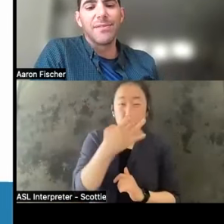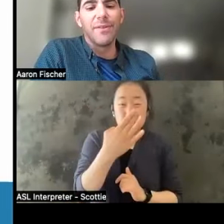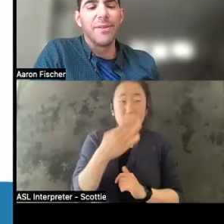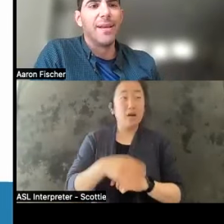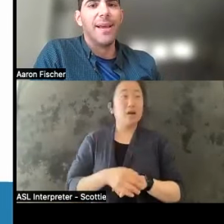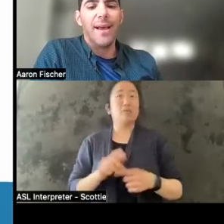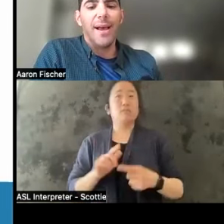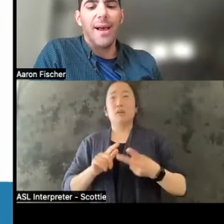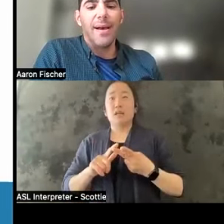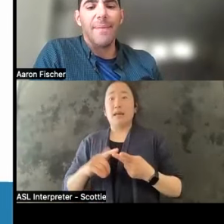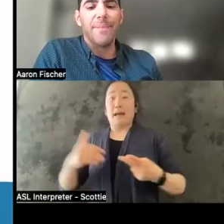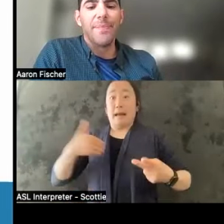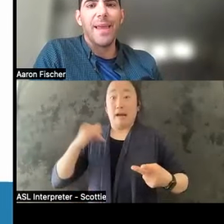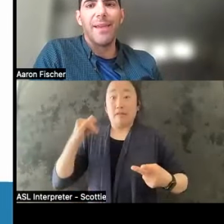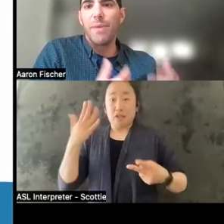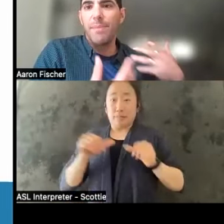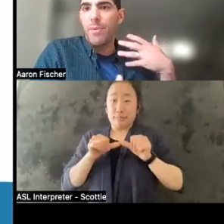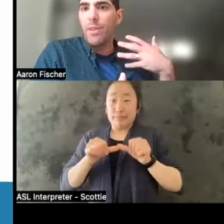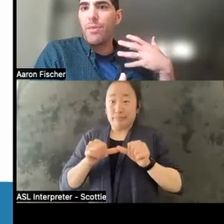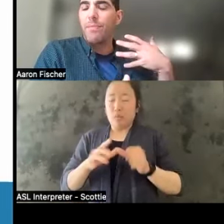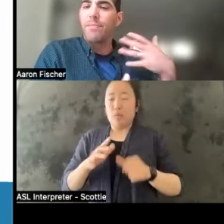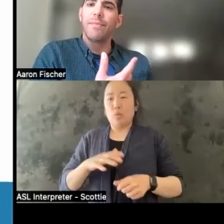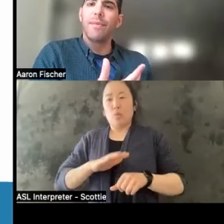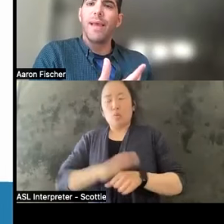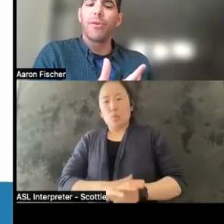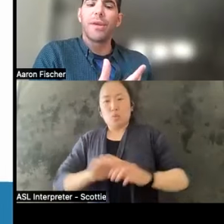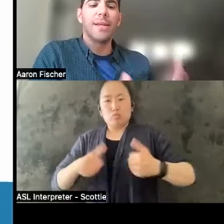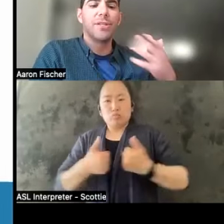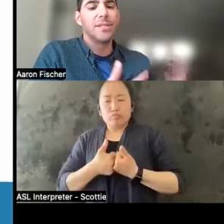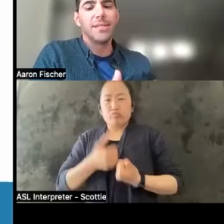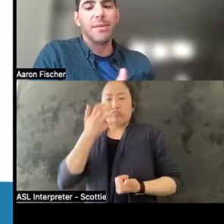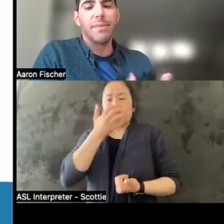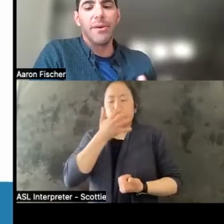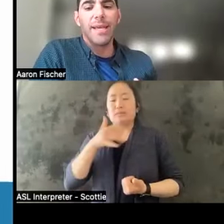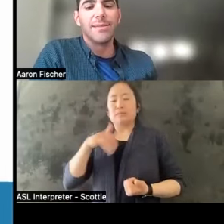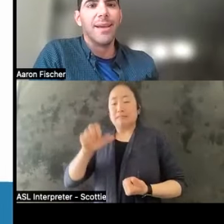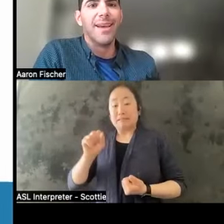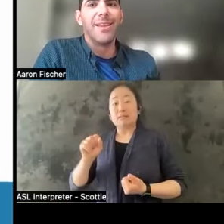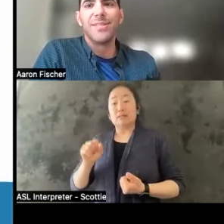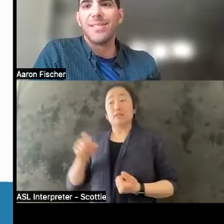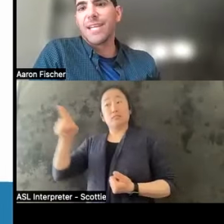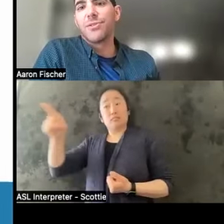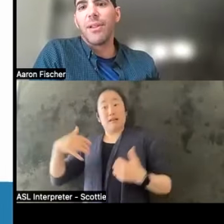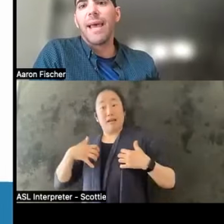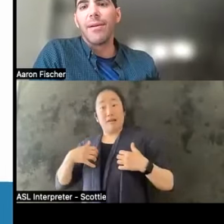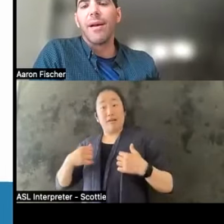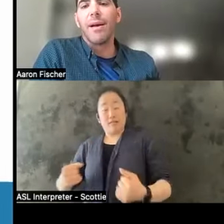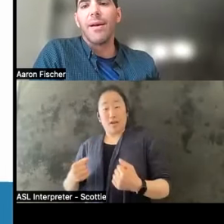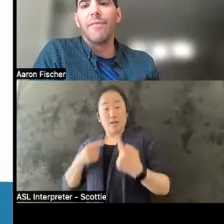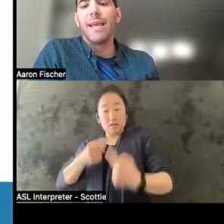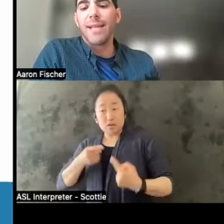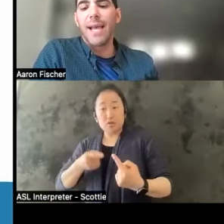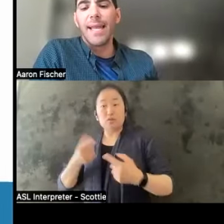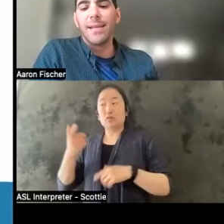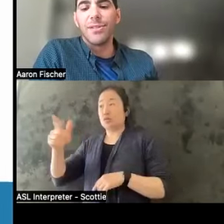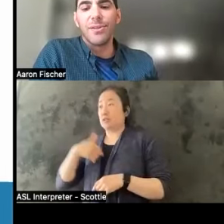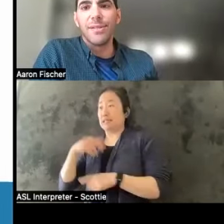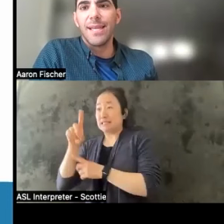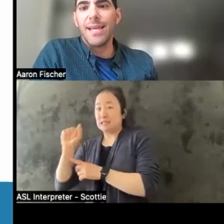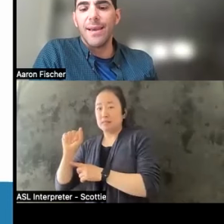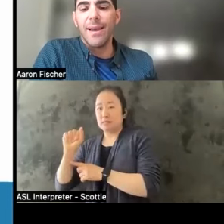and stressful. And for people with health conditions, disabilities, there's this extra layer of